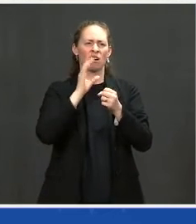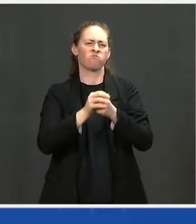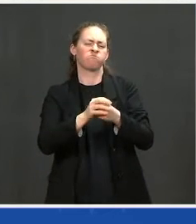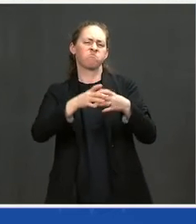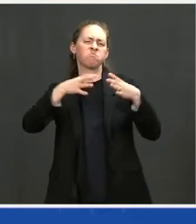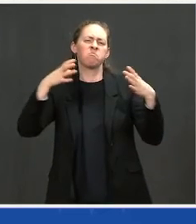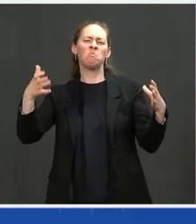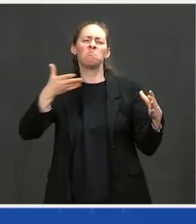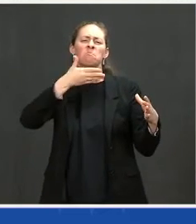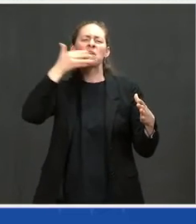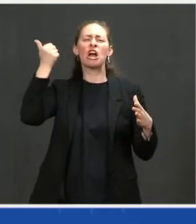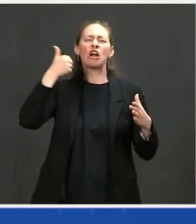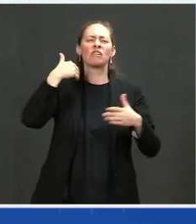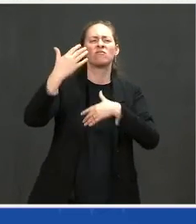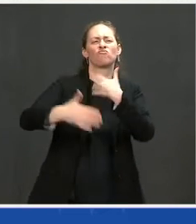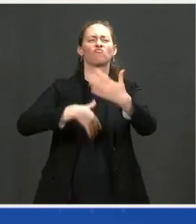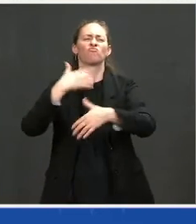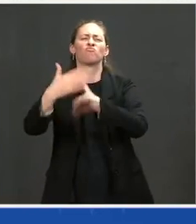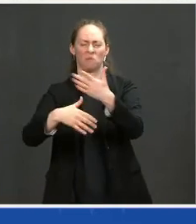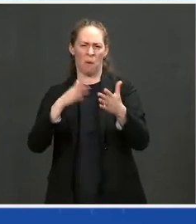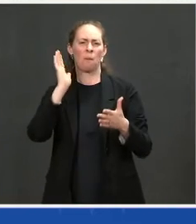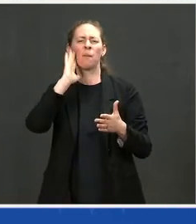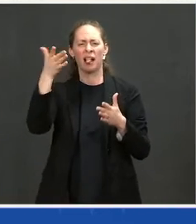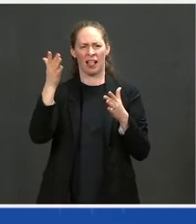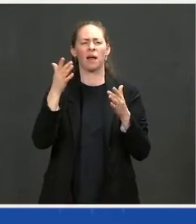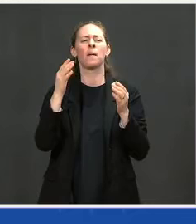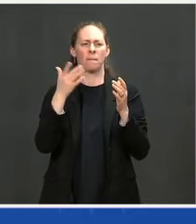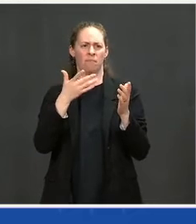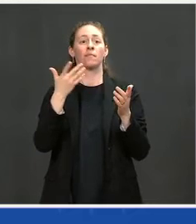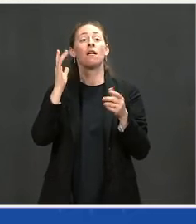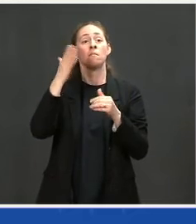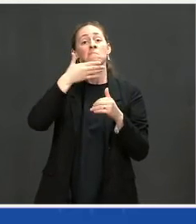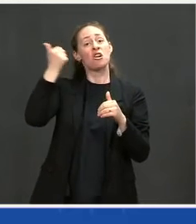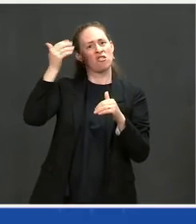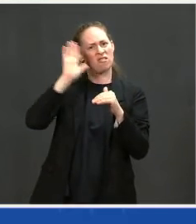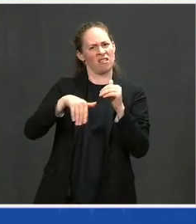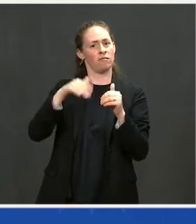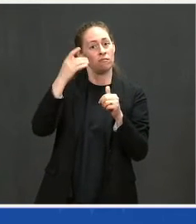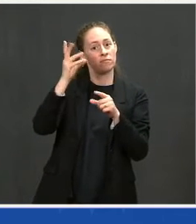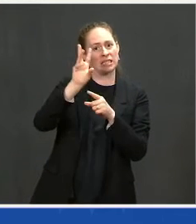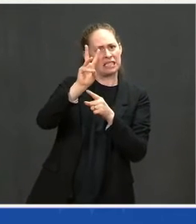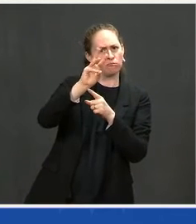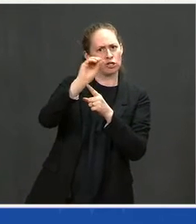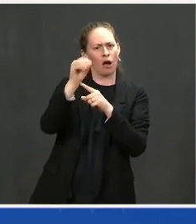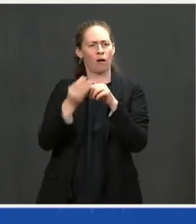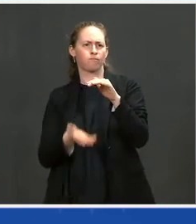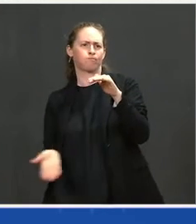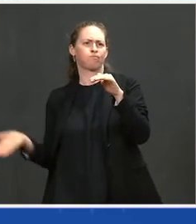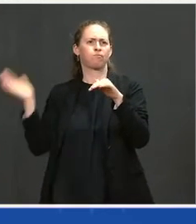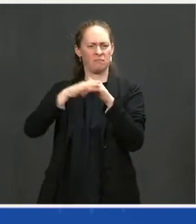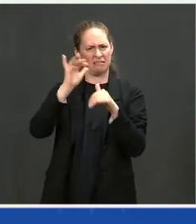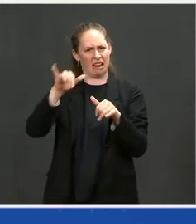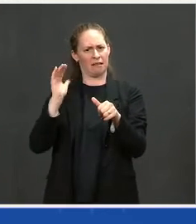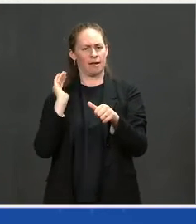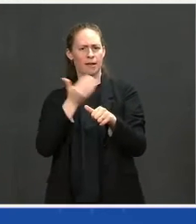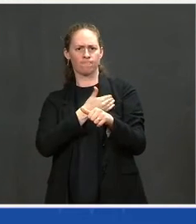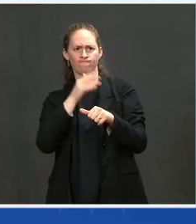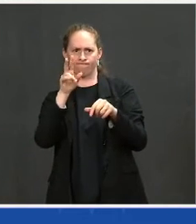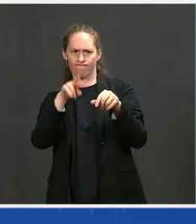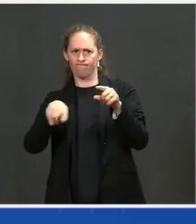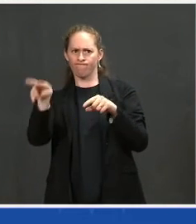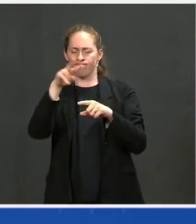will exceed 6%, a 6% growth in GDP. And just this